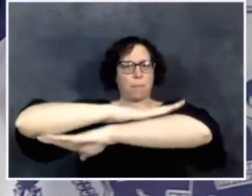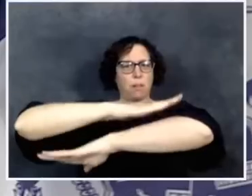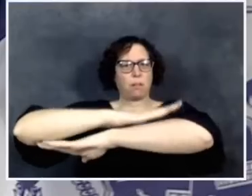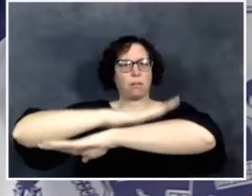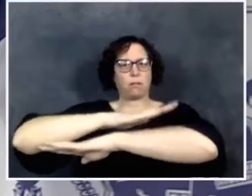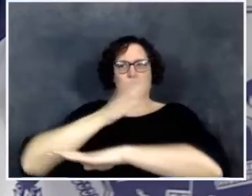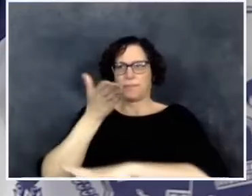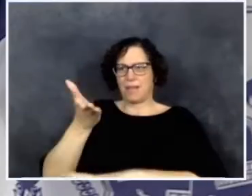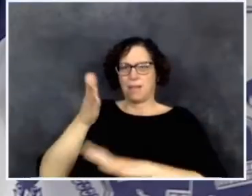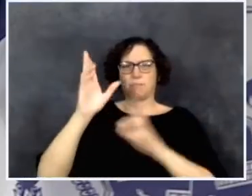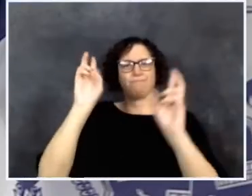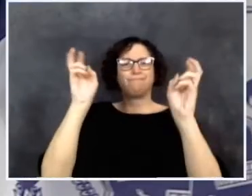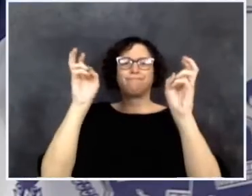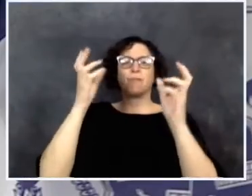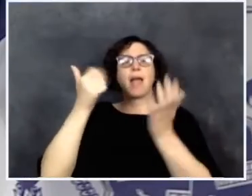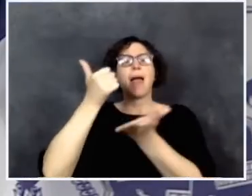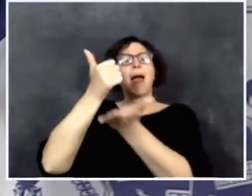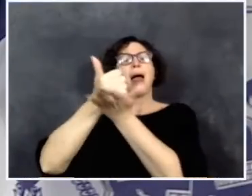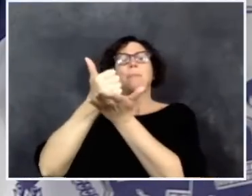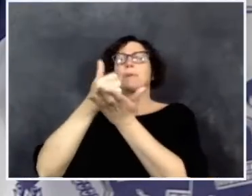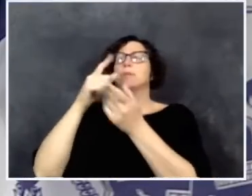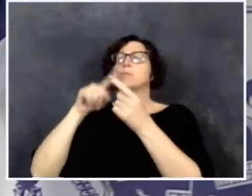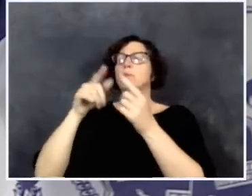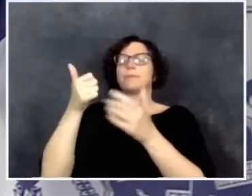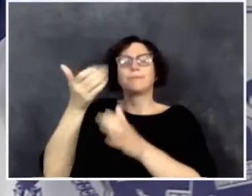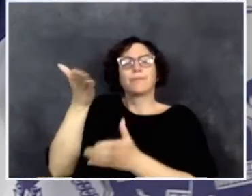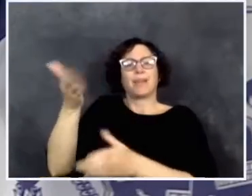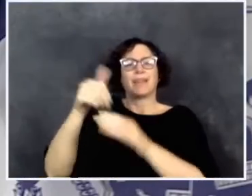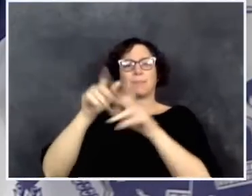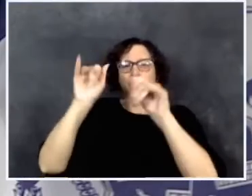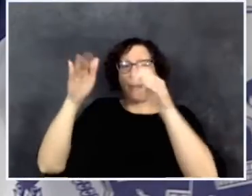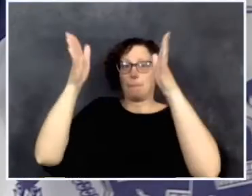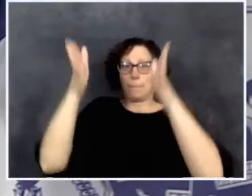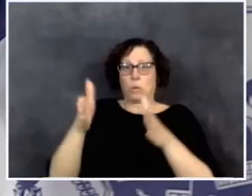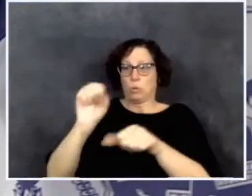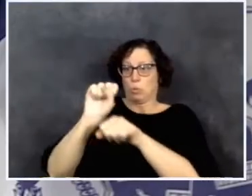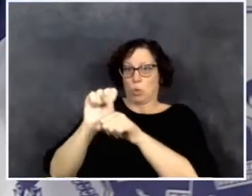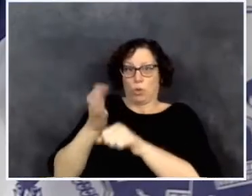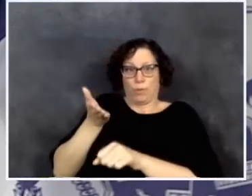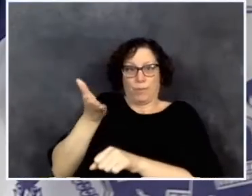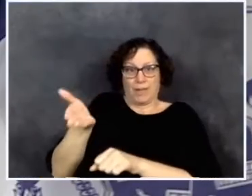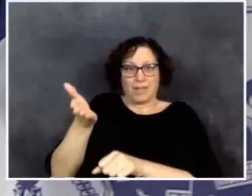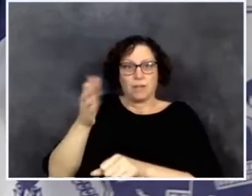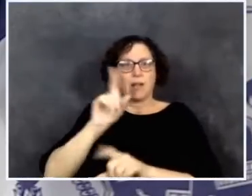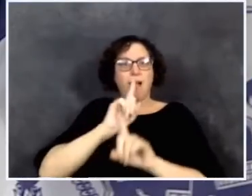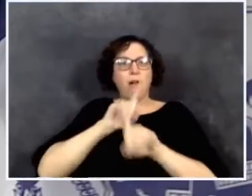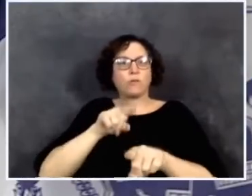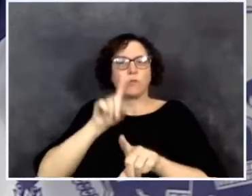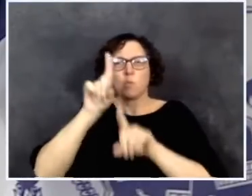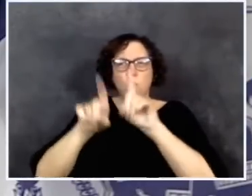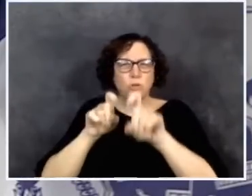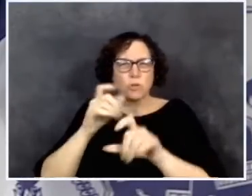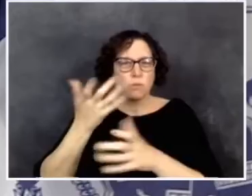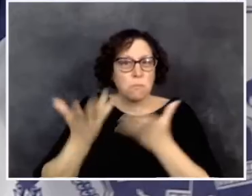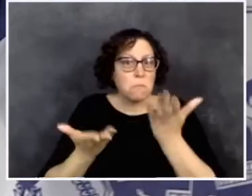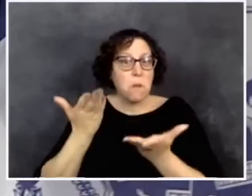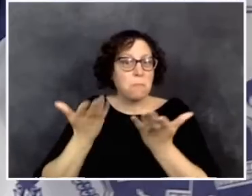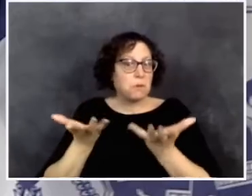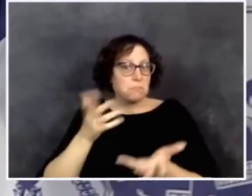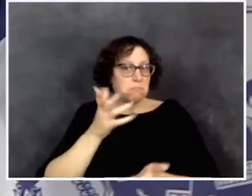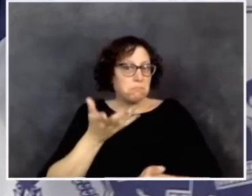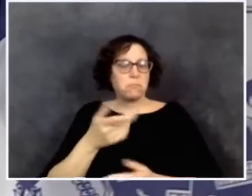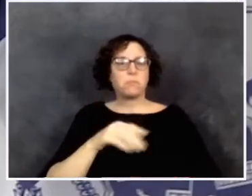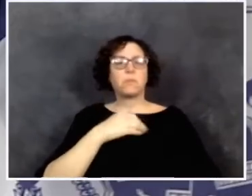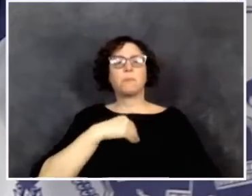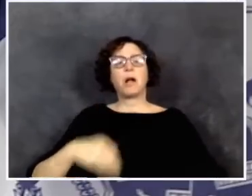called 311 repeatedly and had not been able to get any response. Yeah, Miles, I appreciate any time. Again, thank you to everyone